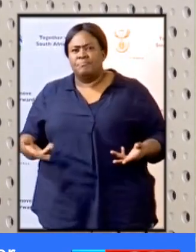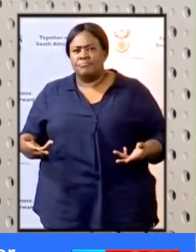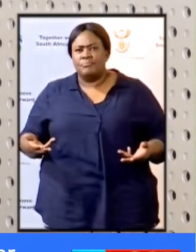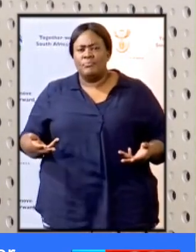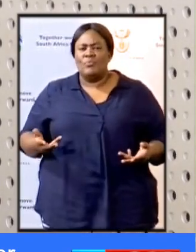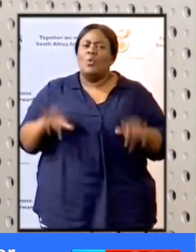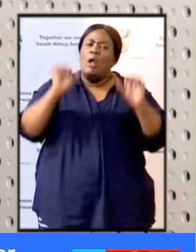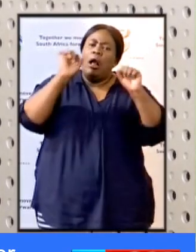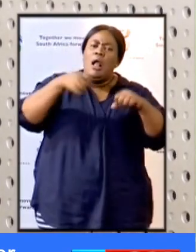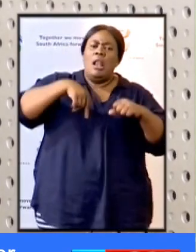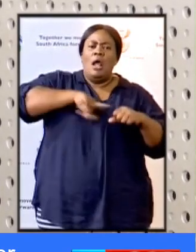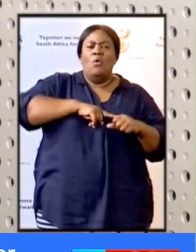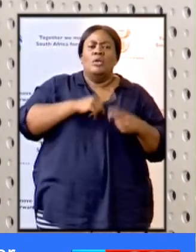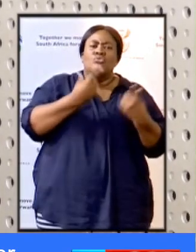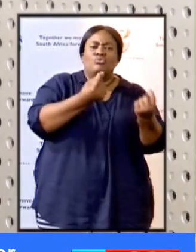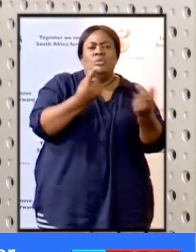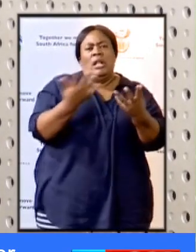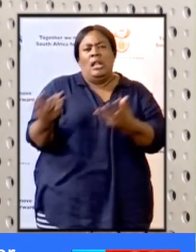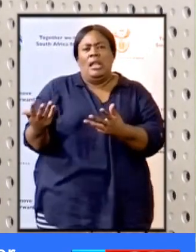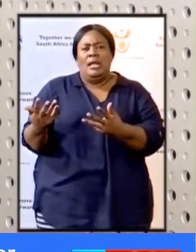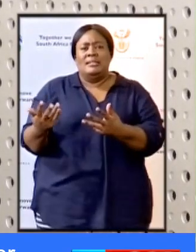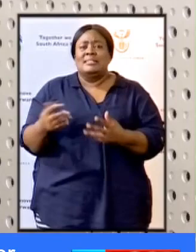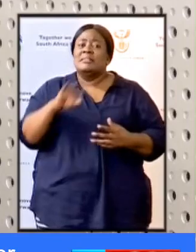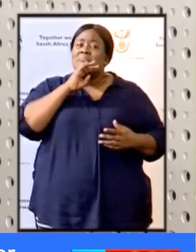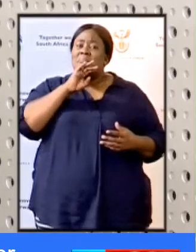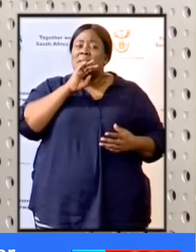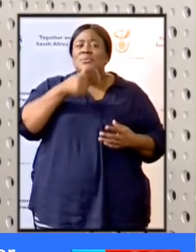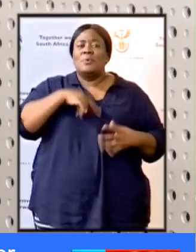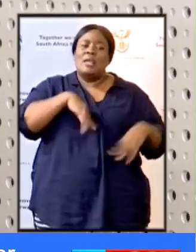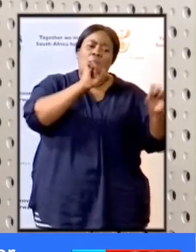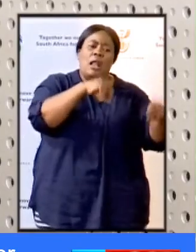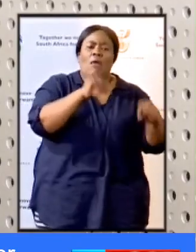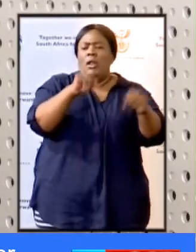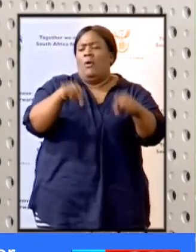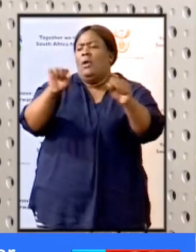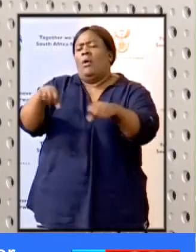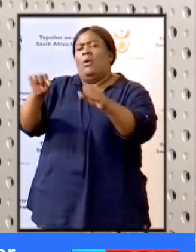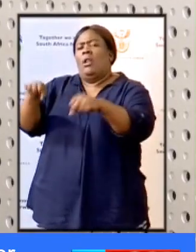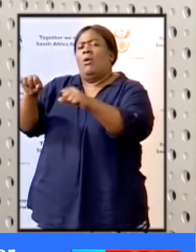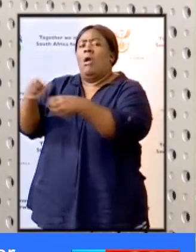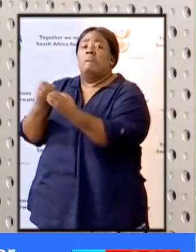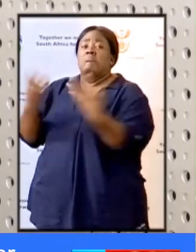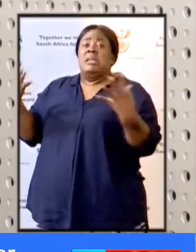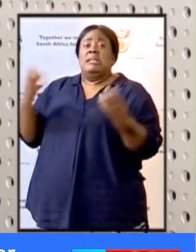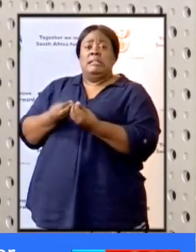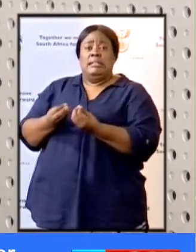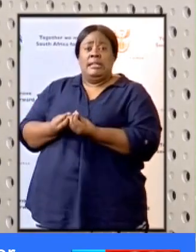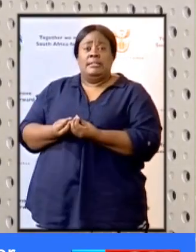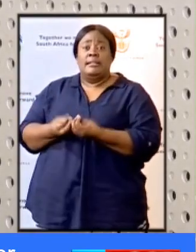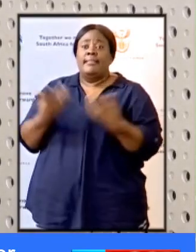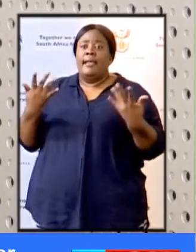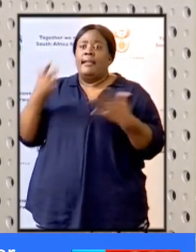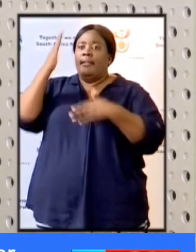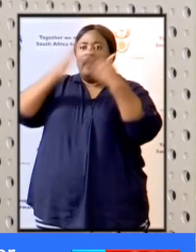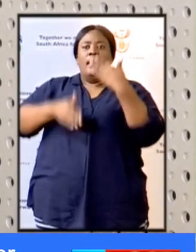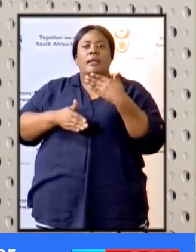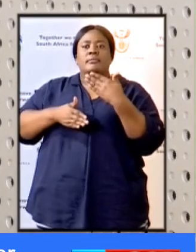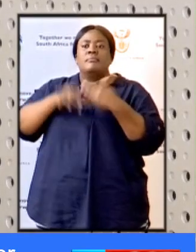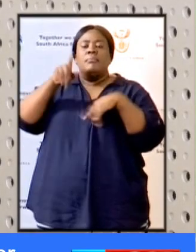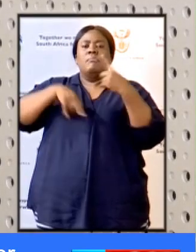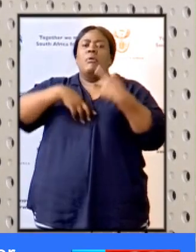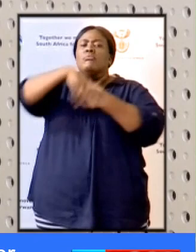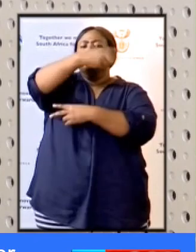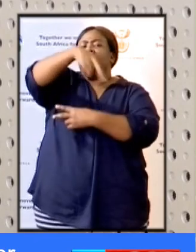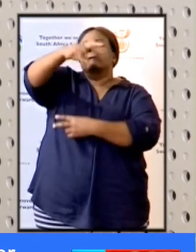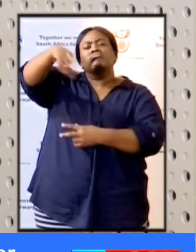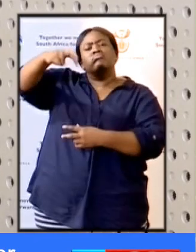we may end up giving so many exemptions that in the end there is no lockdown, and in the end